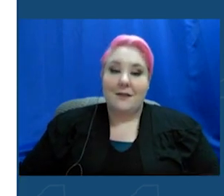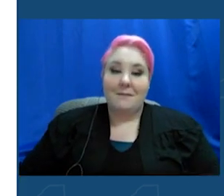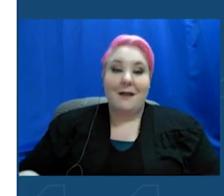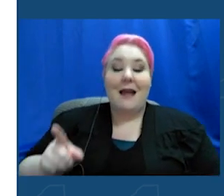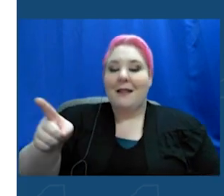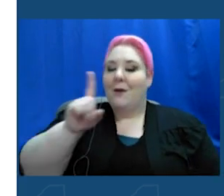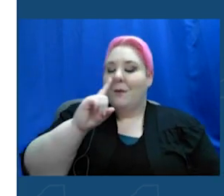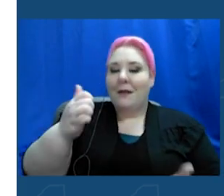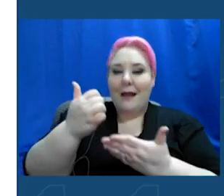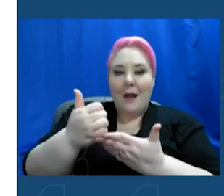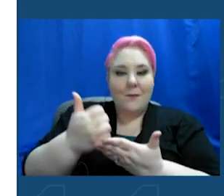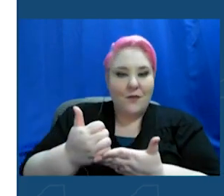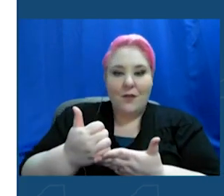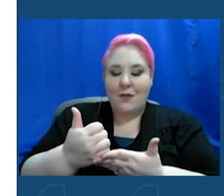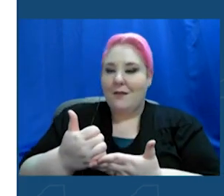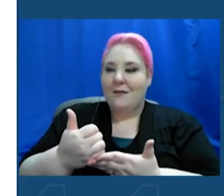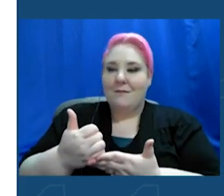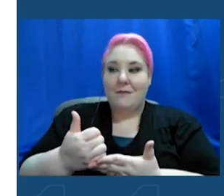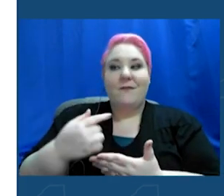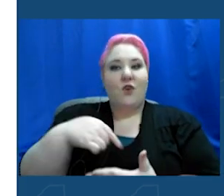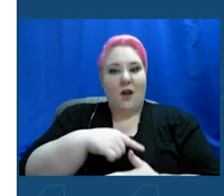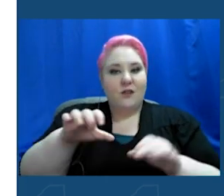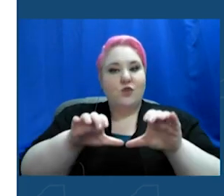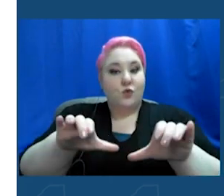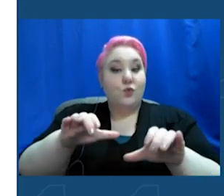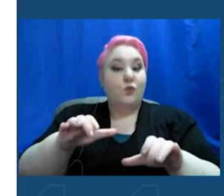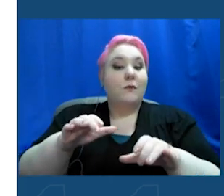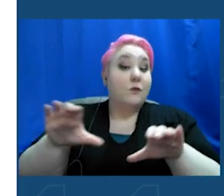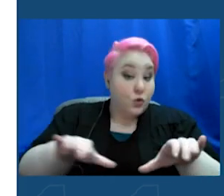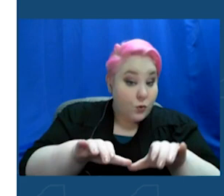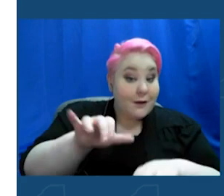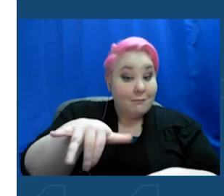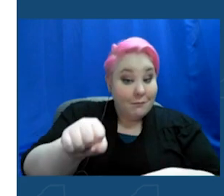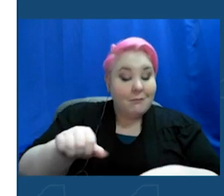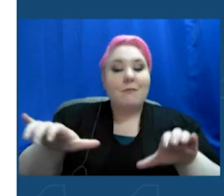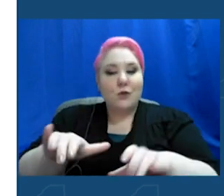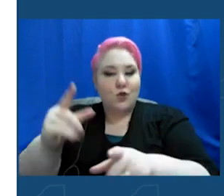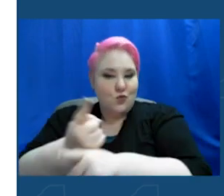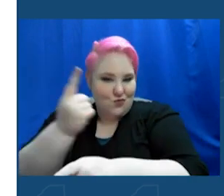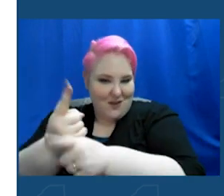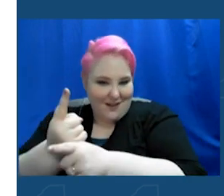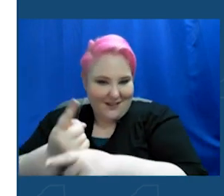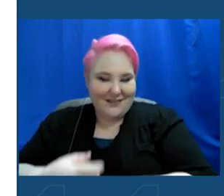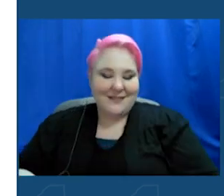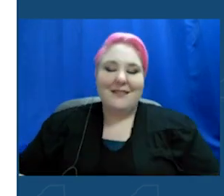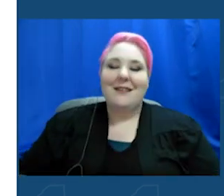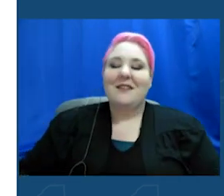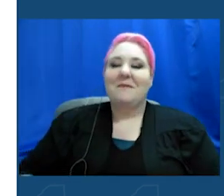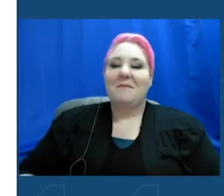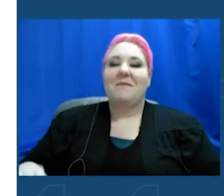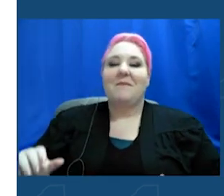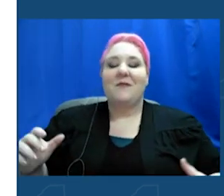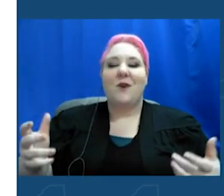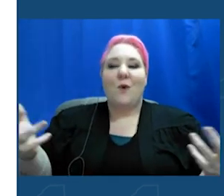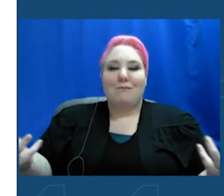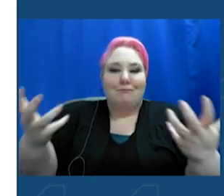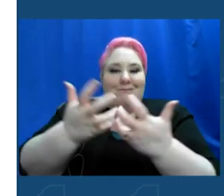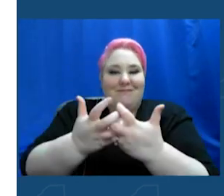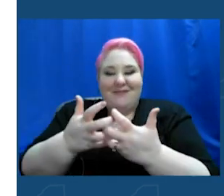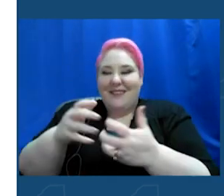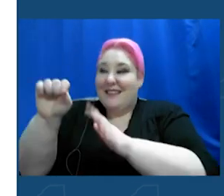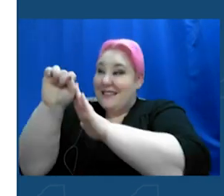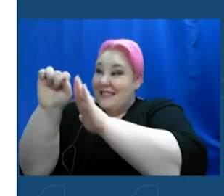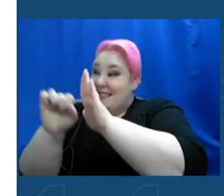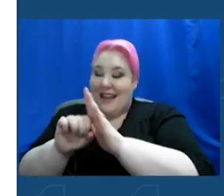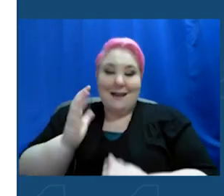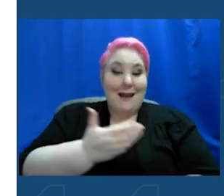helpful to make us do it and do it right. So the combination of the state and our community and all the